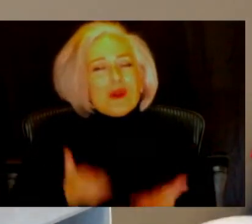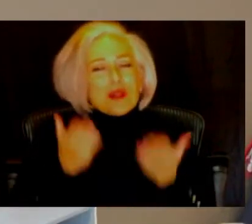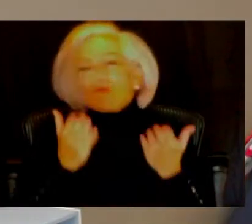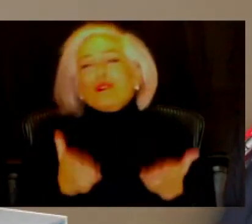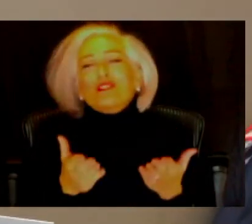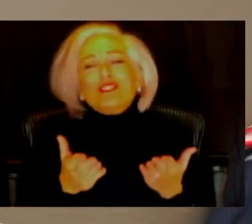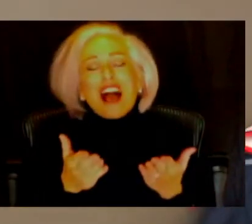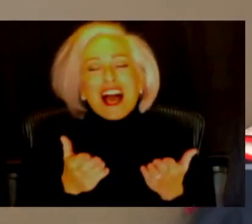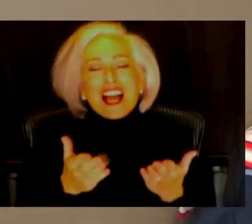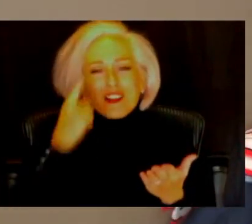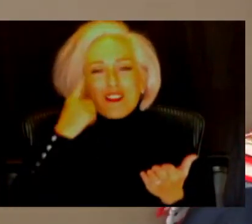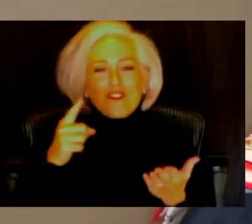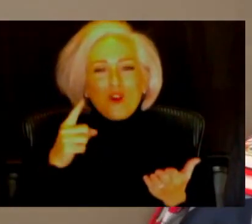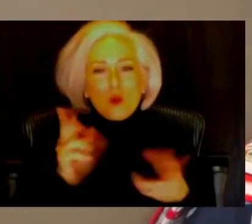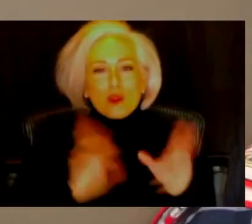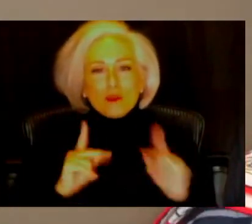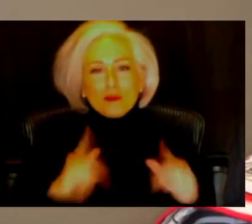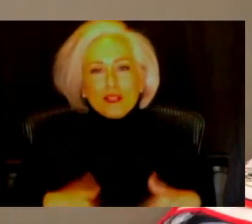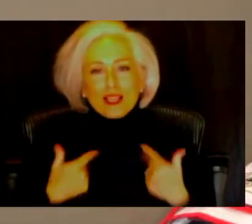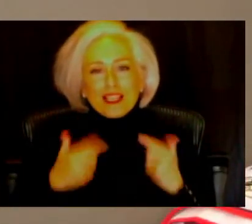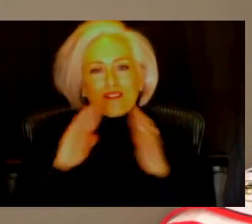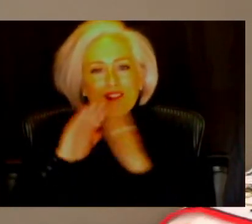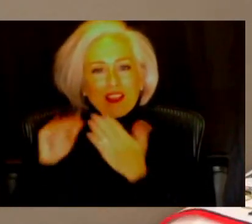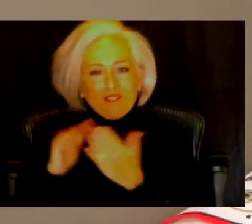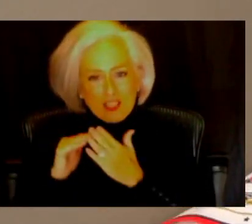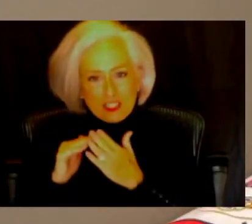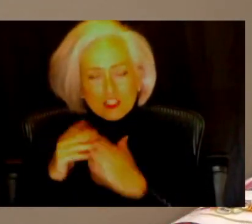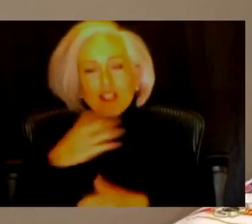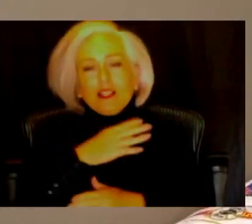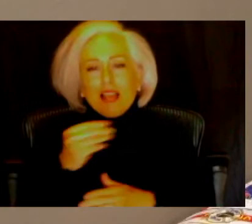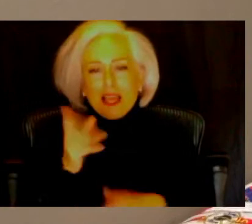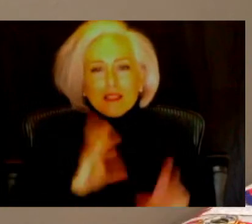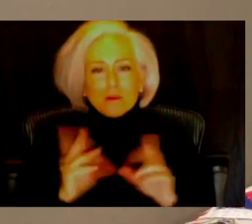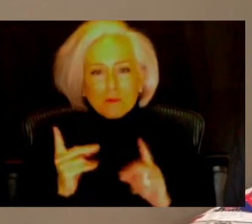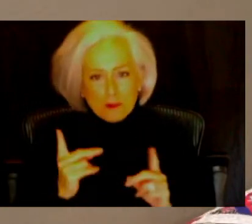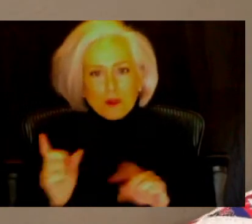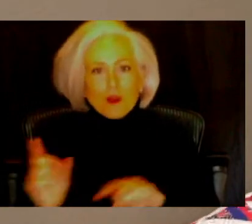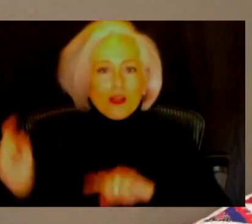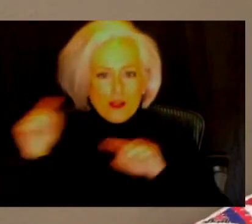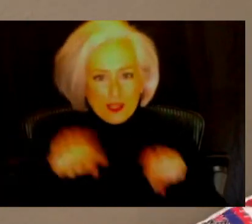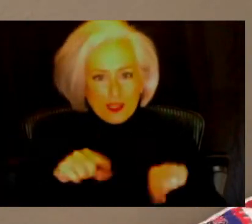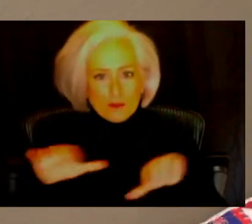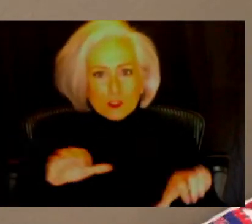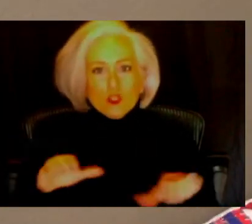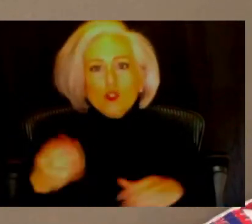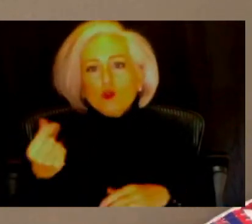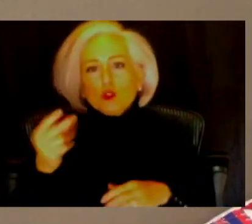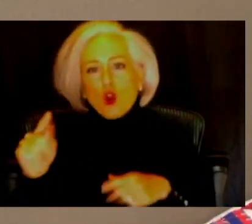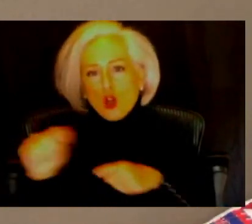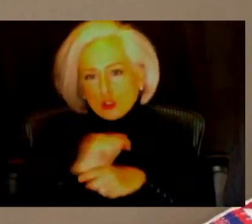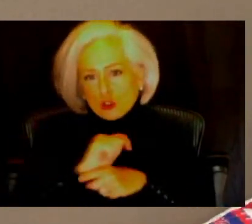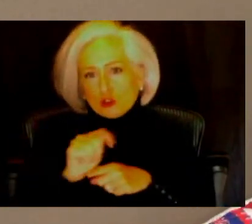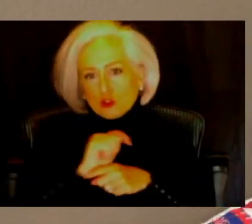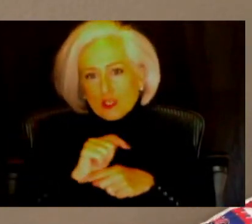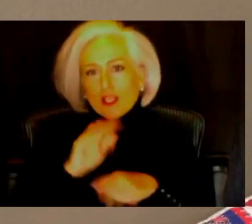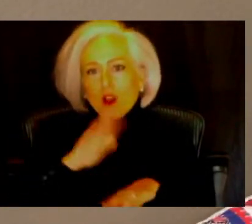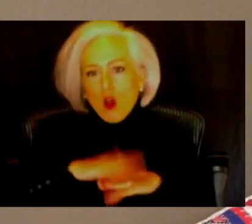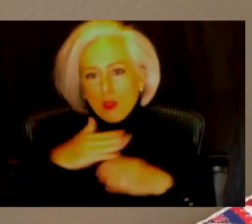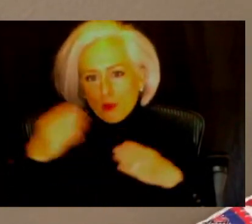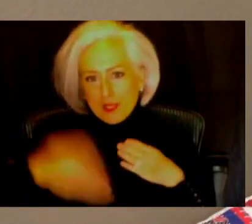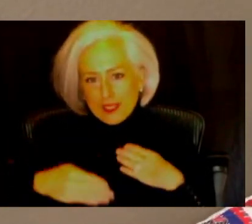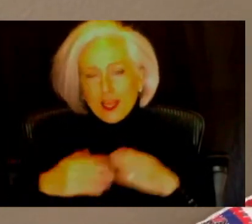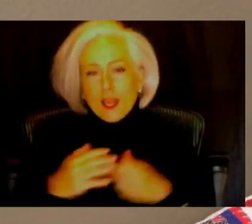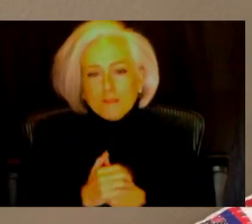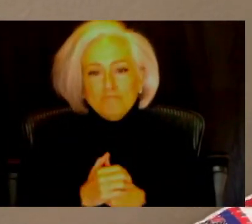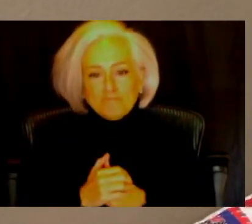the residents in the village. We also have people that come out and do dog training on the weekends generally. So,